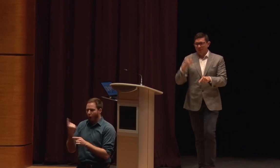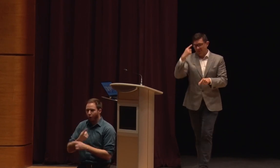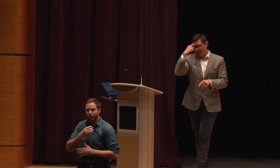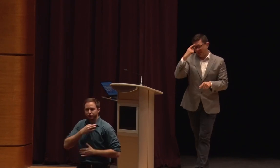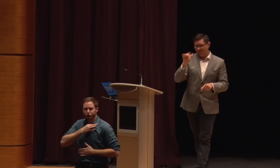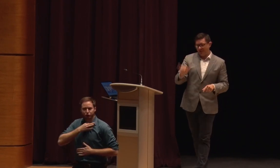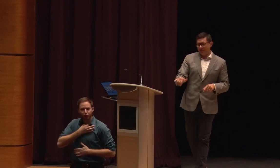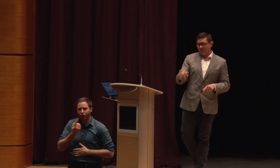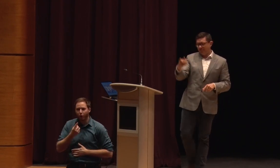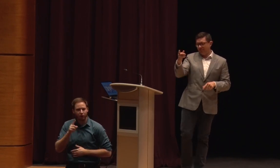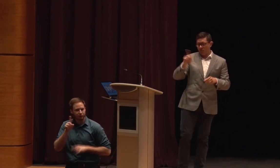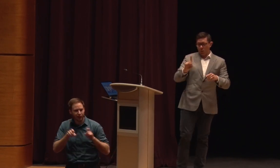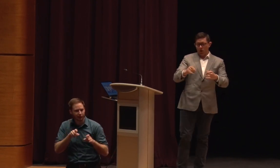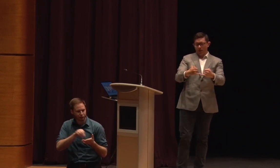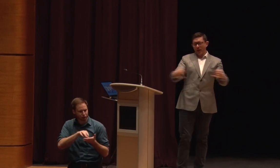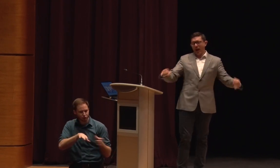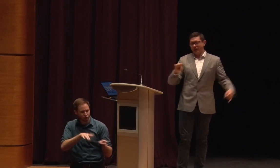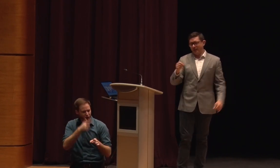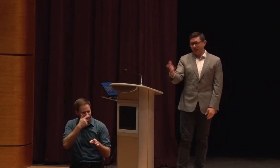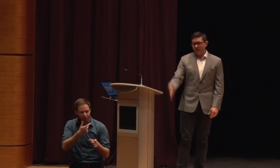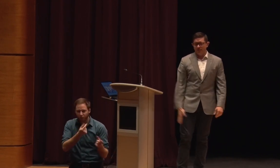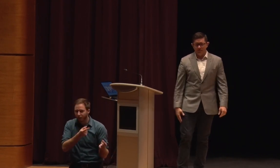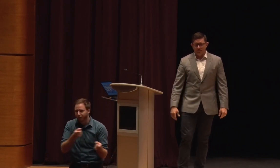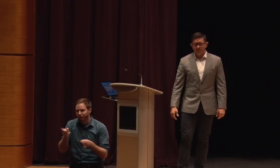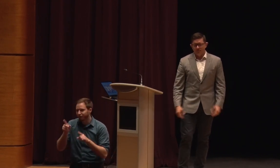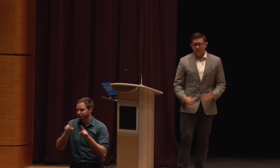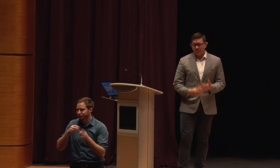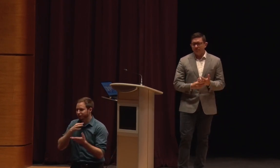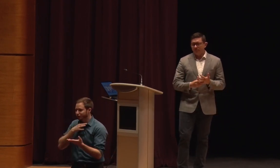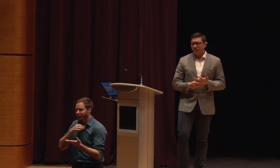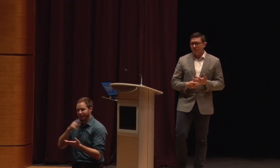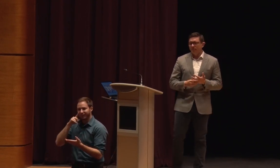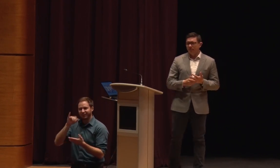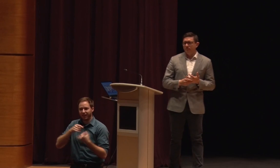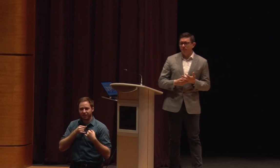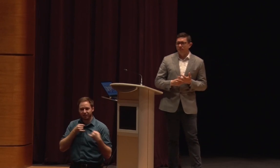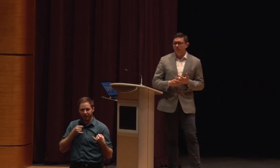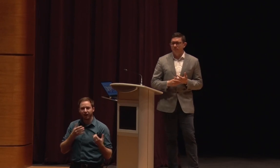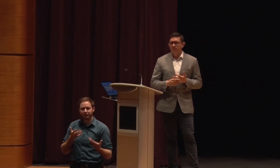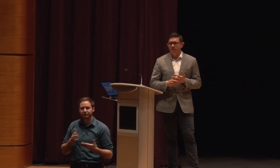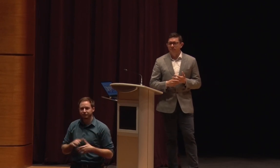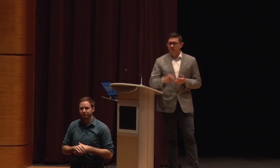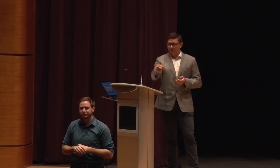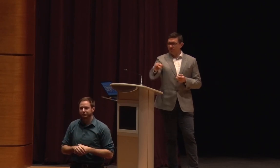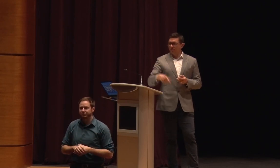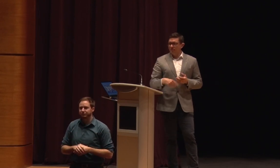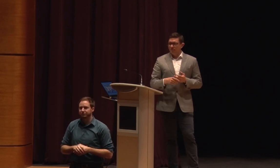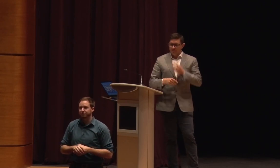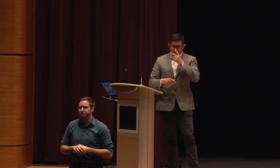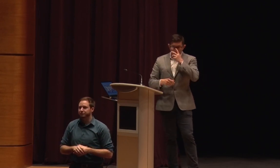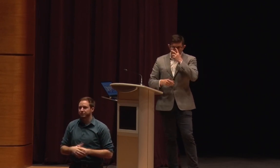curious about what their students' interests were. And I think that's where the line is.